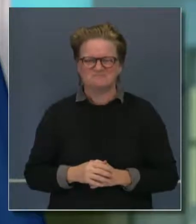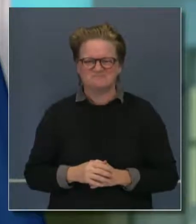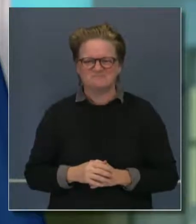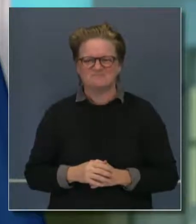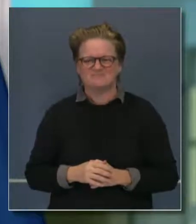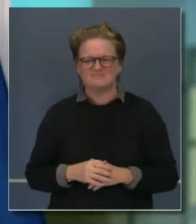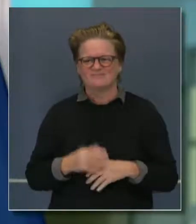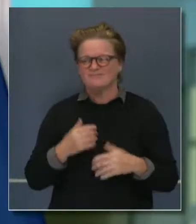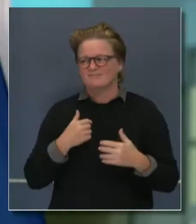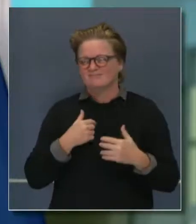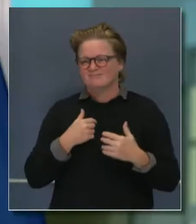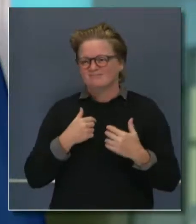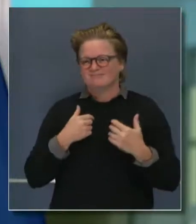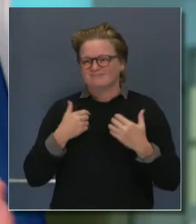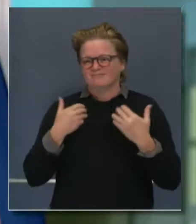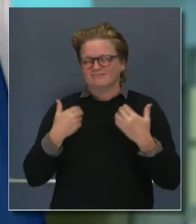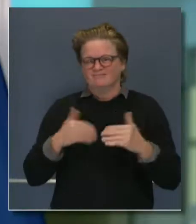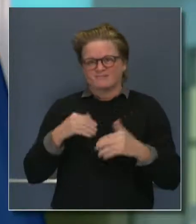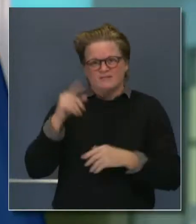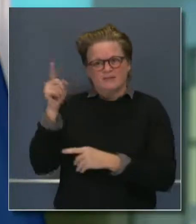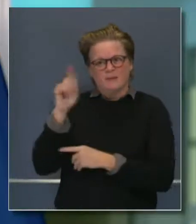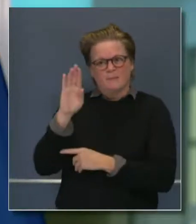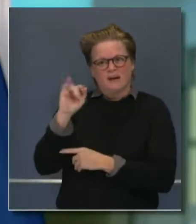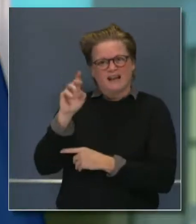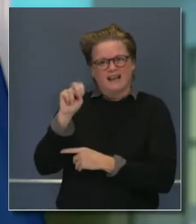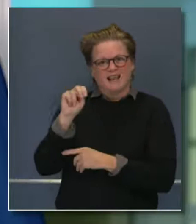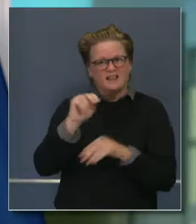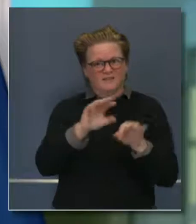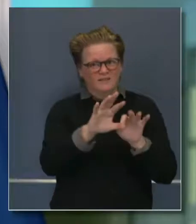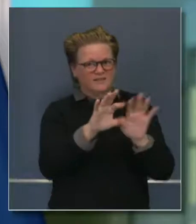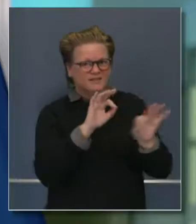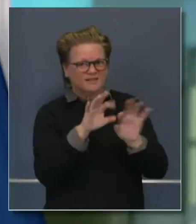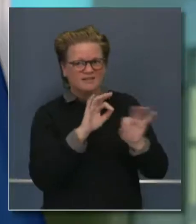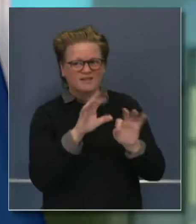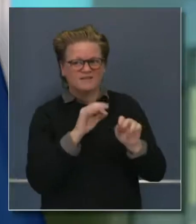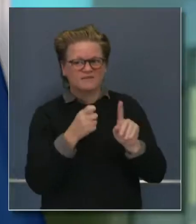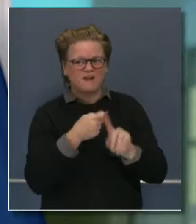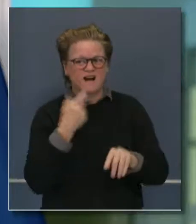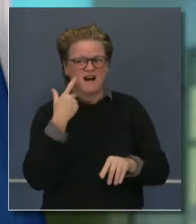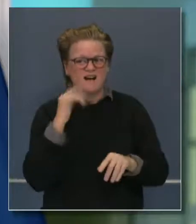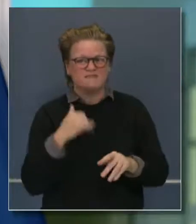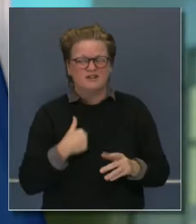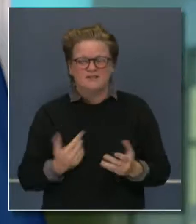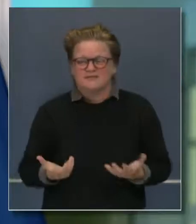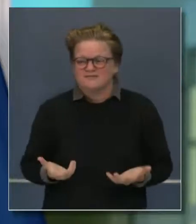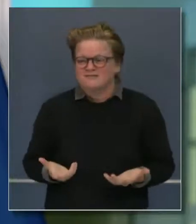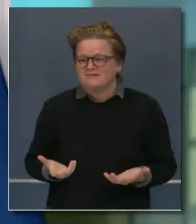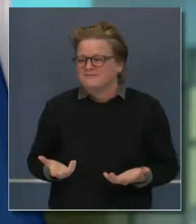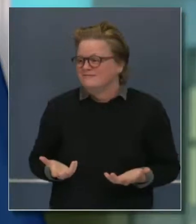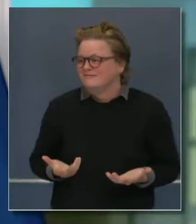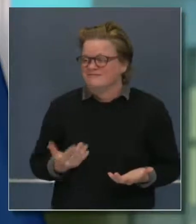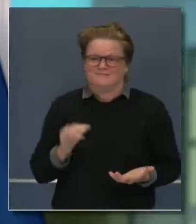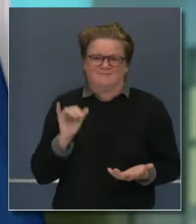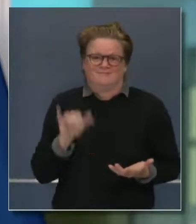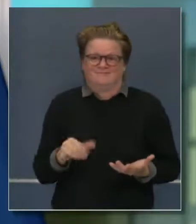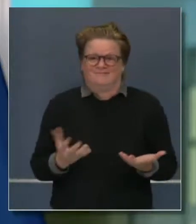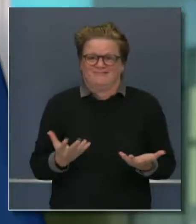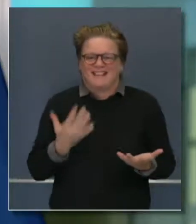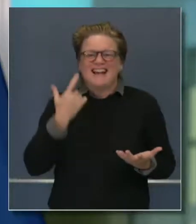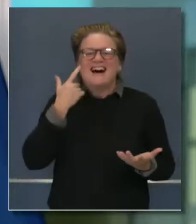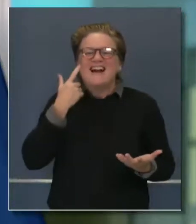California. And as a 5th-generation Californian, I couldn't be more proud. I was out there yesterday, by the way, with